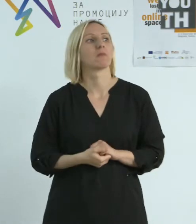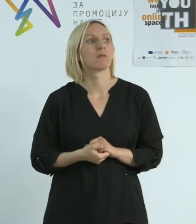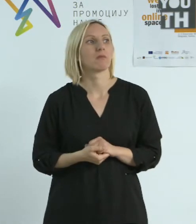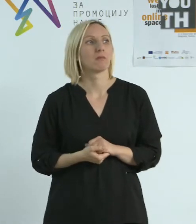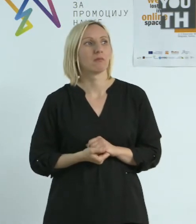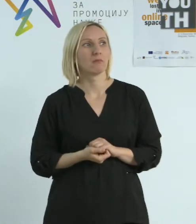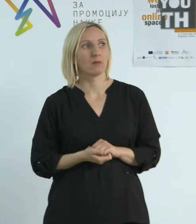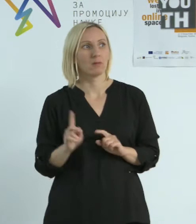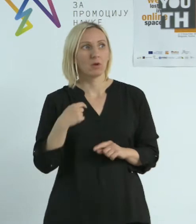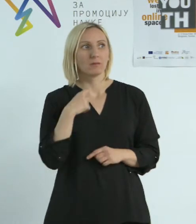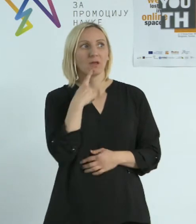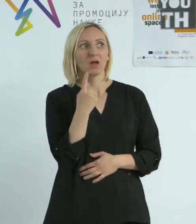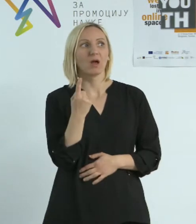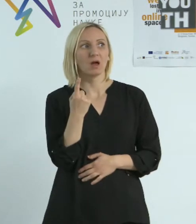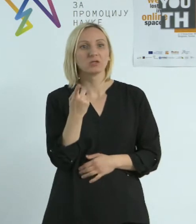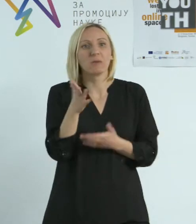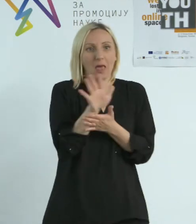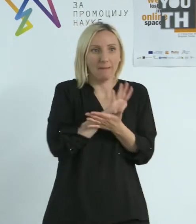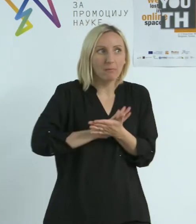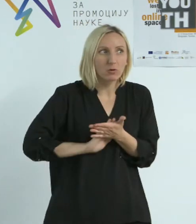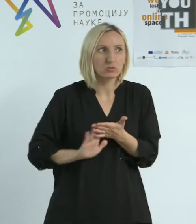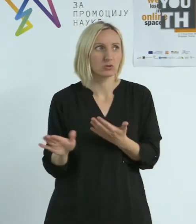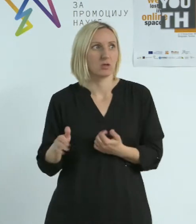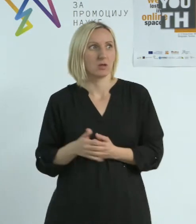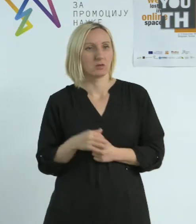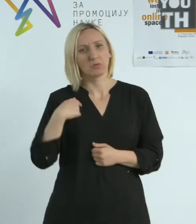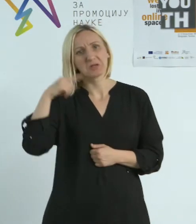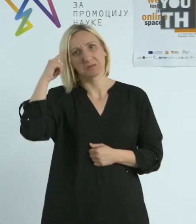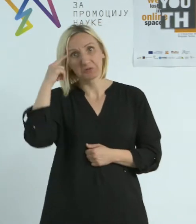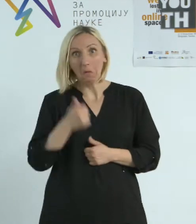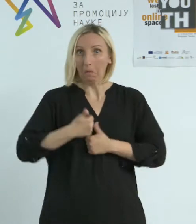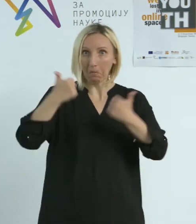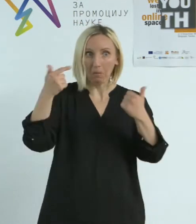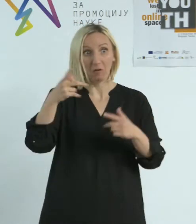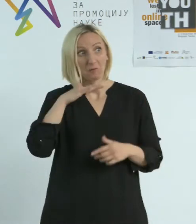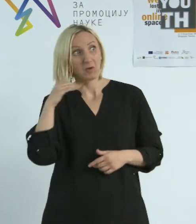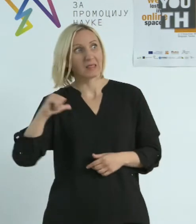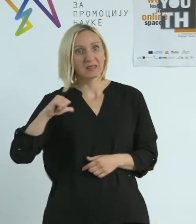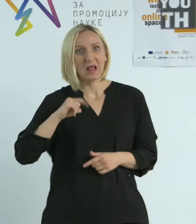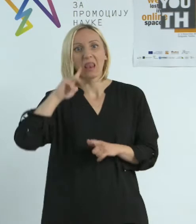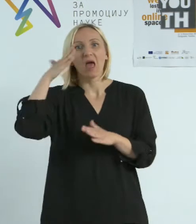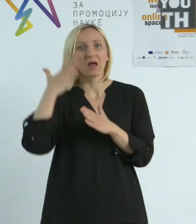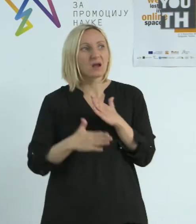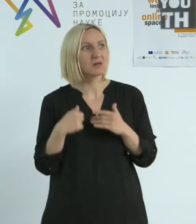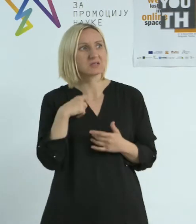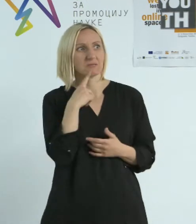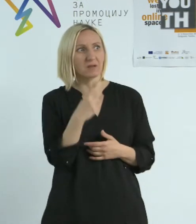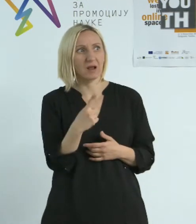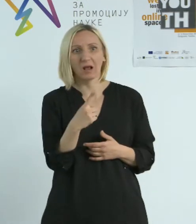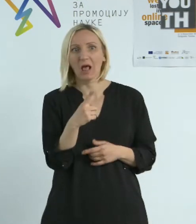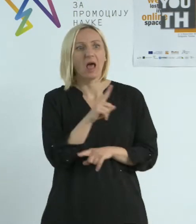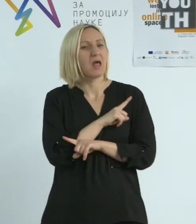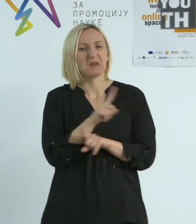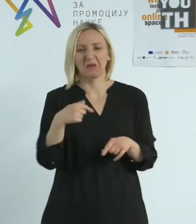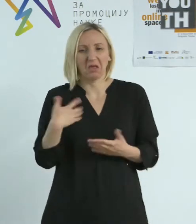say that at the beginning I thought, wow, this is very interesting, but at the end I said I would never use